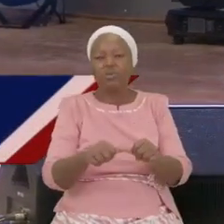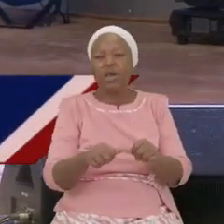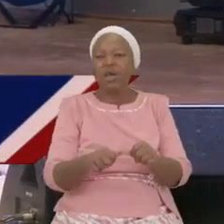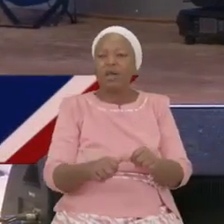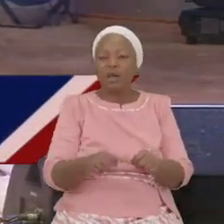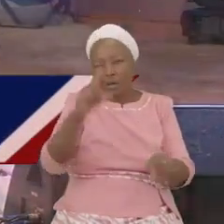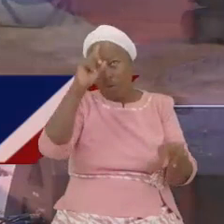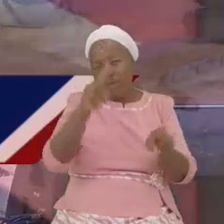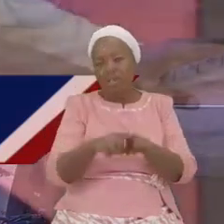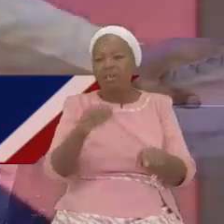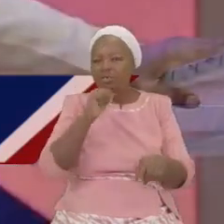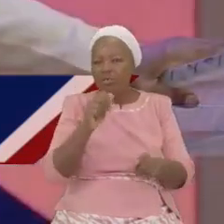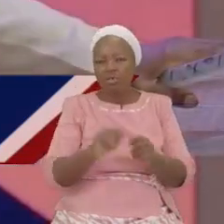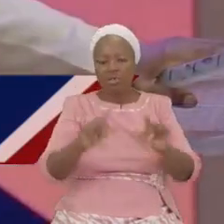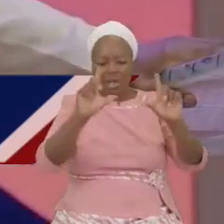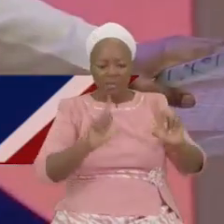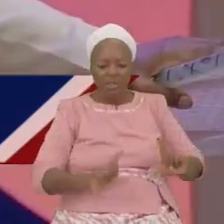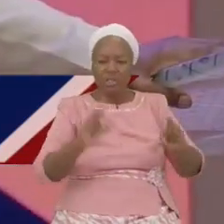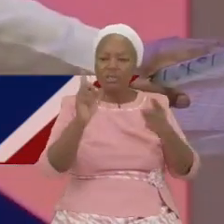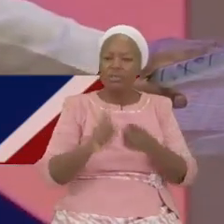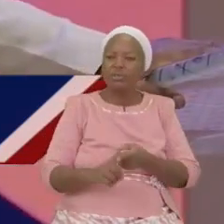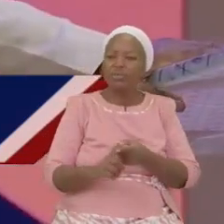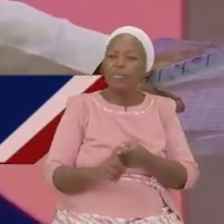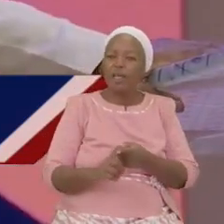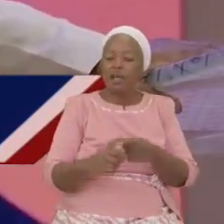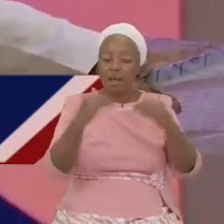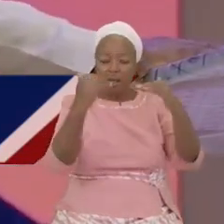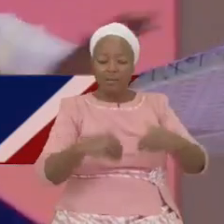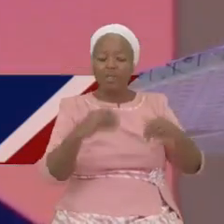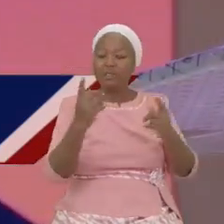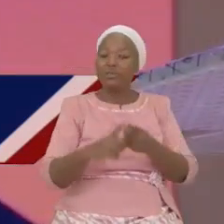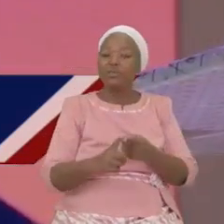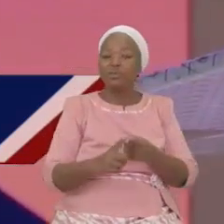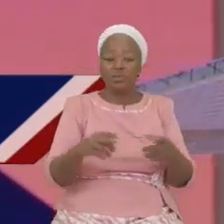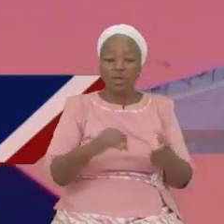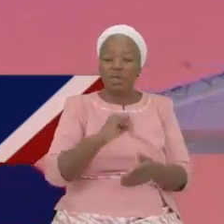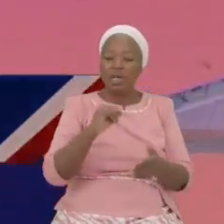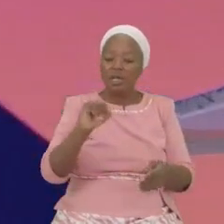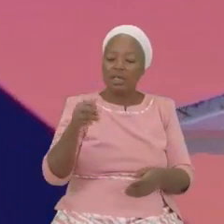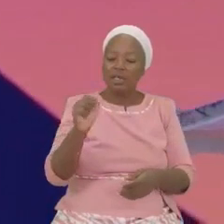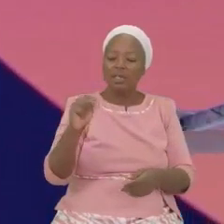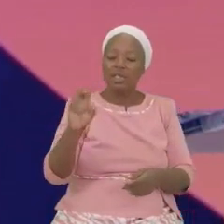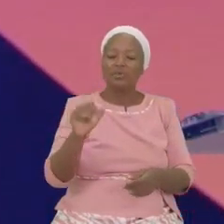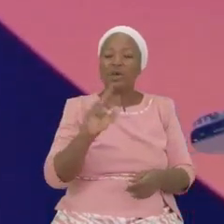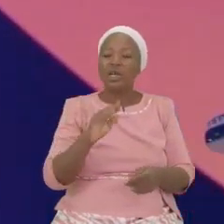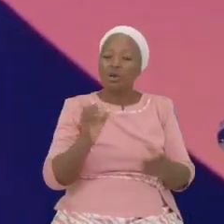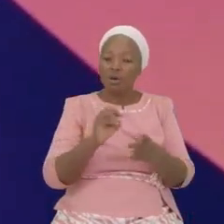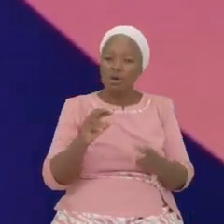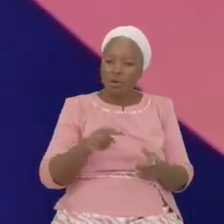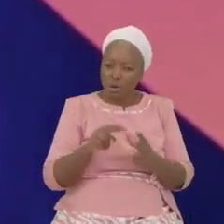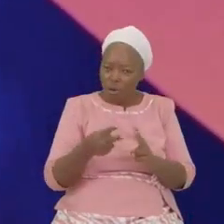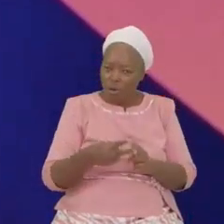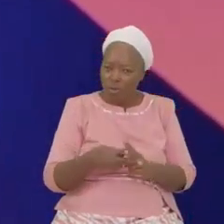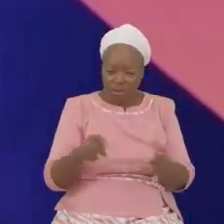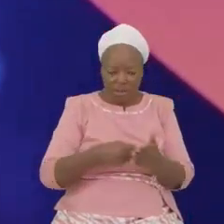covenant, not limited to January, not limited to this year, not limited to your middle age